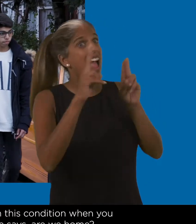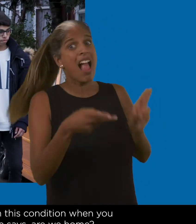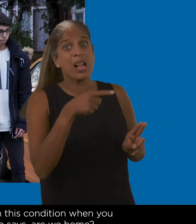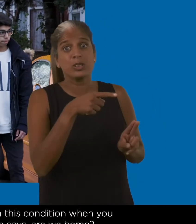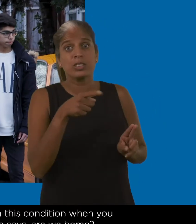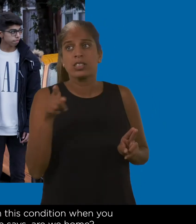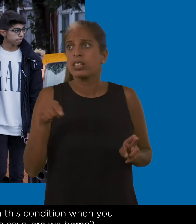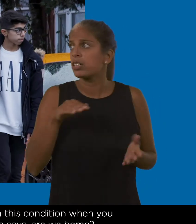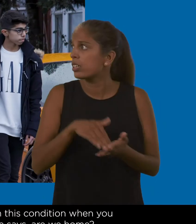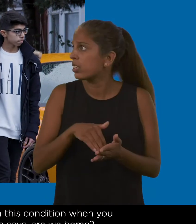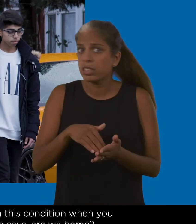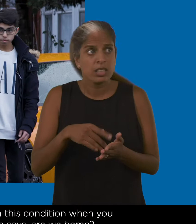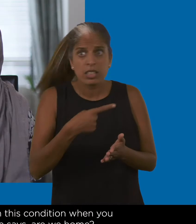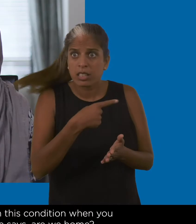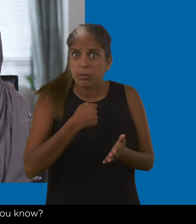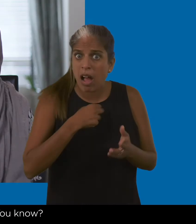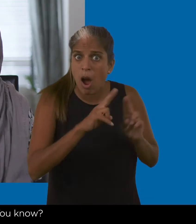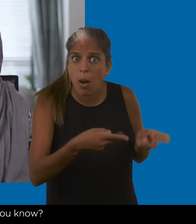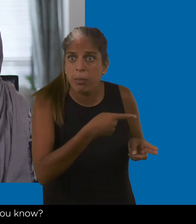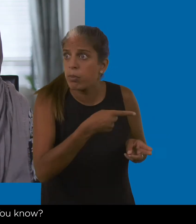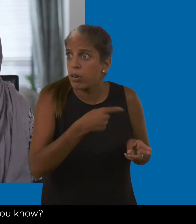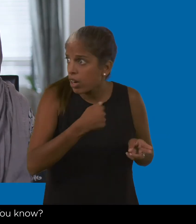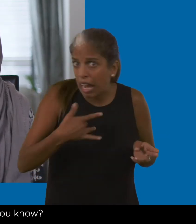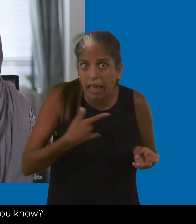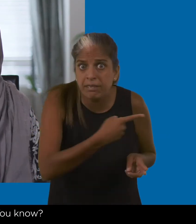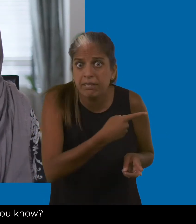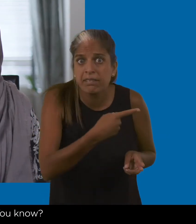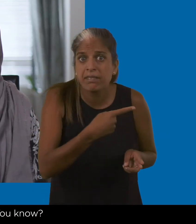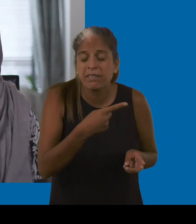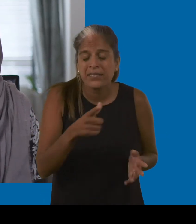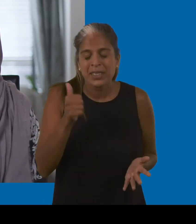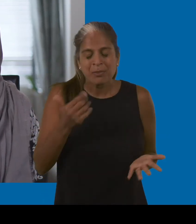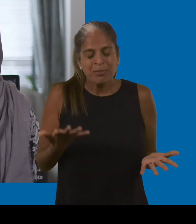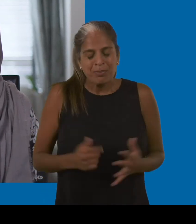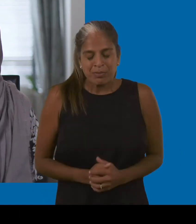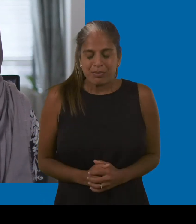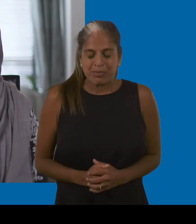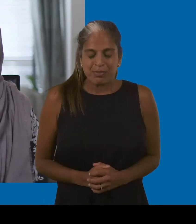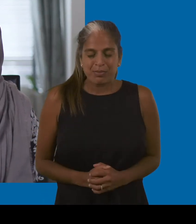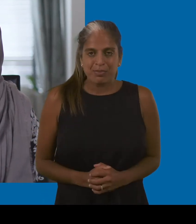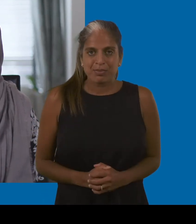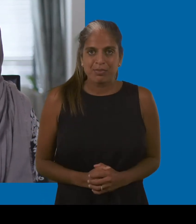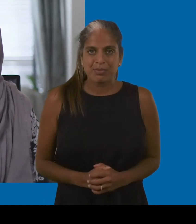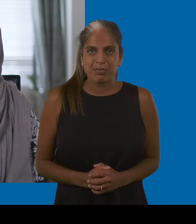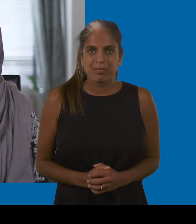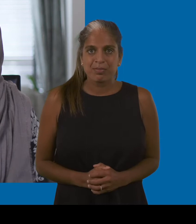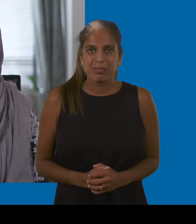up outside the house and he's like, are we home? Is this where I live? You know,